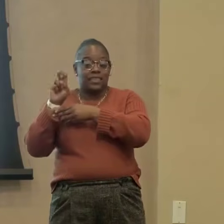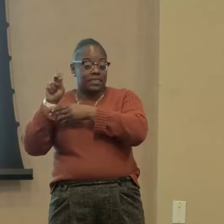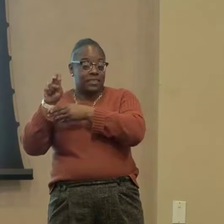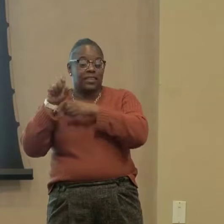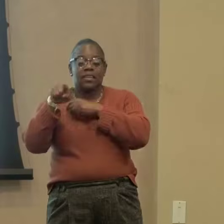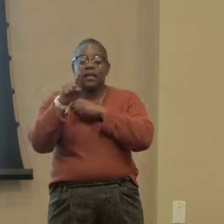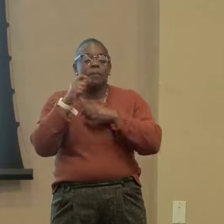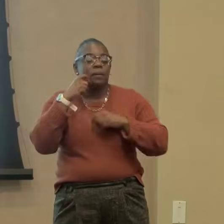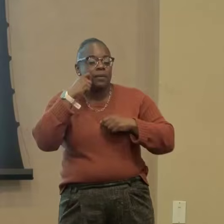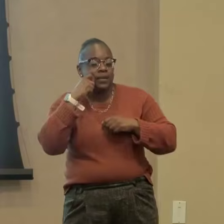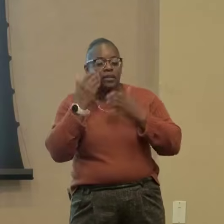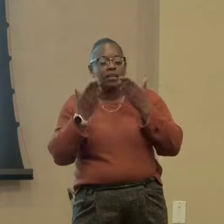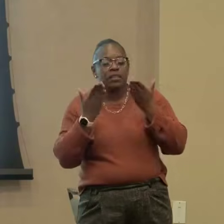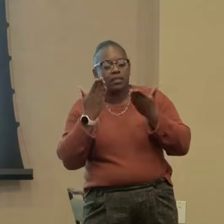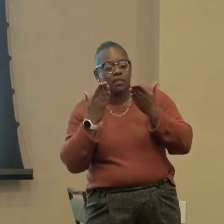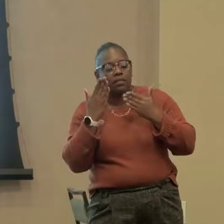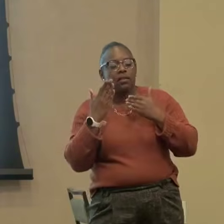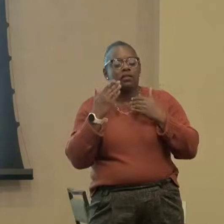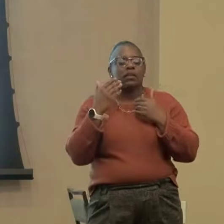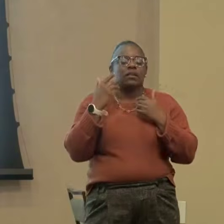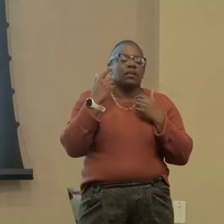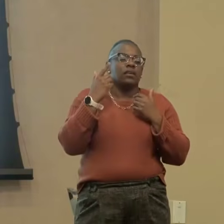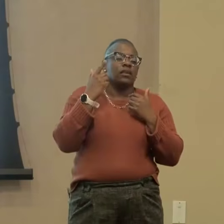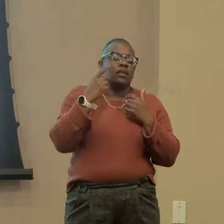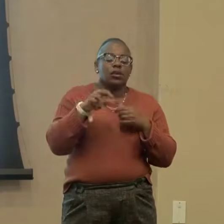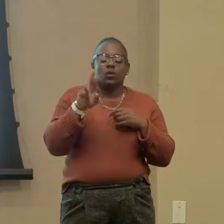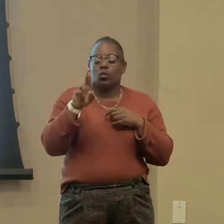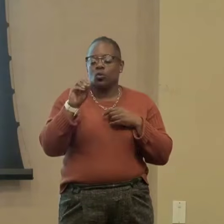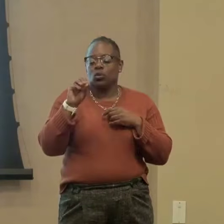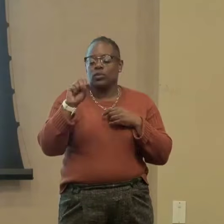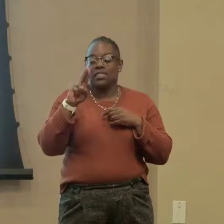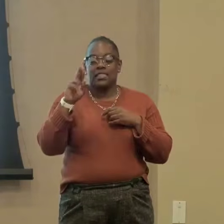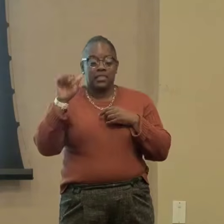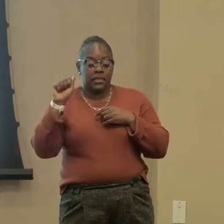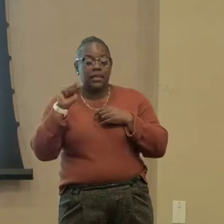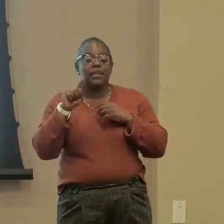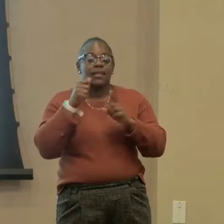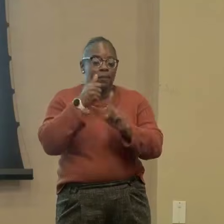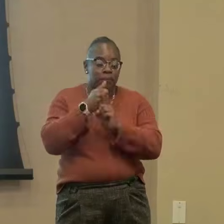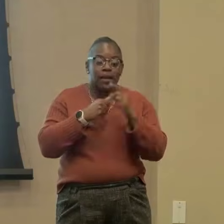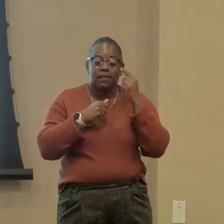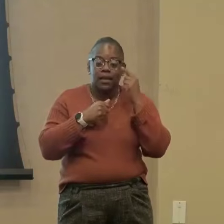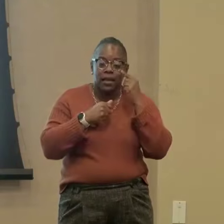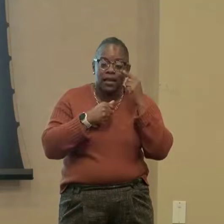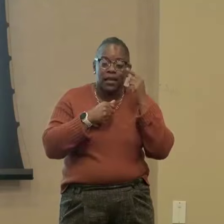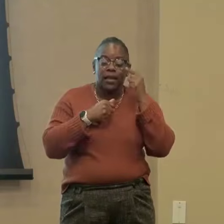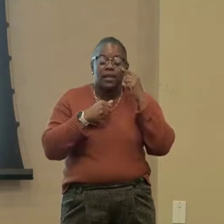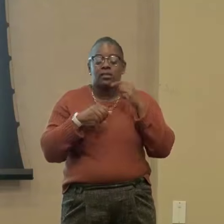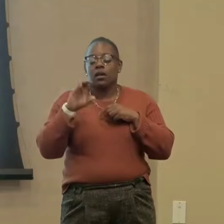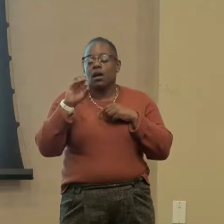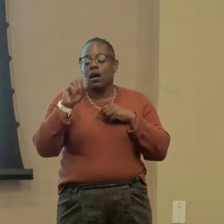maybe thought that could be some rosacea. And rosacea can absolutely affect the eye. We call it ocular